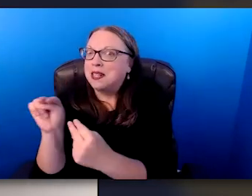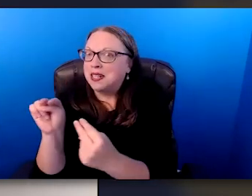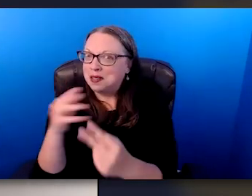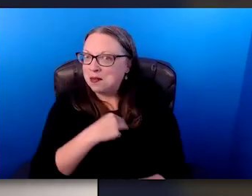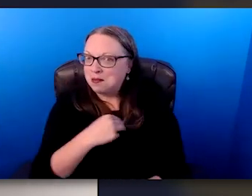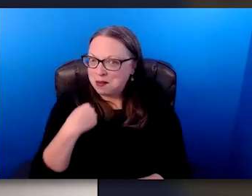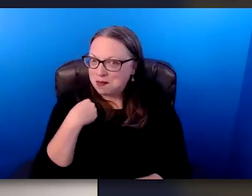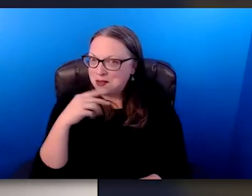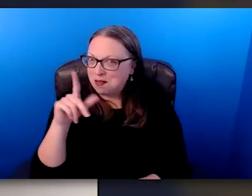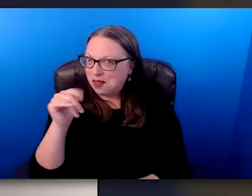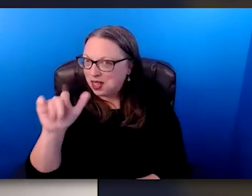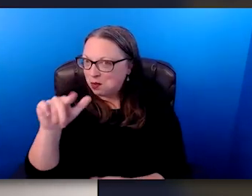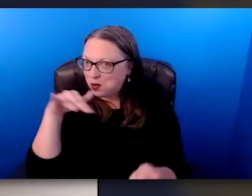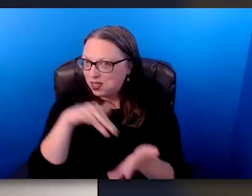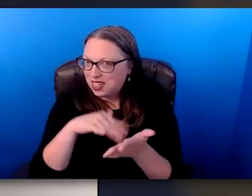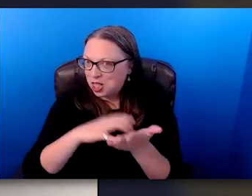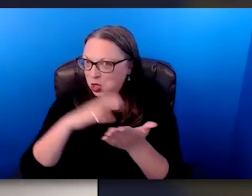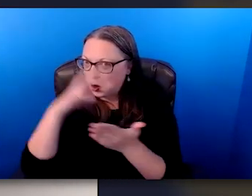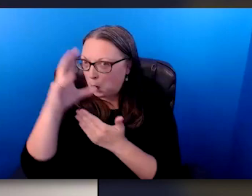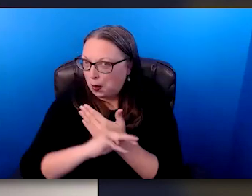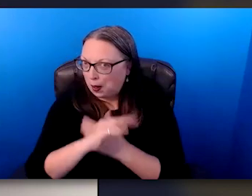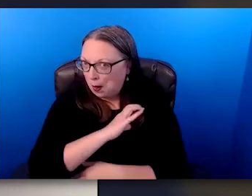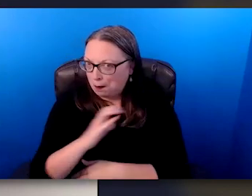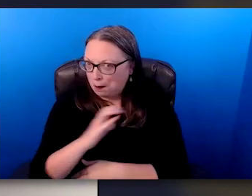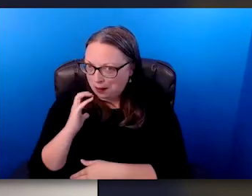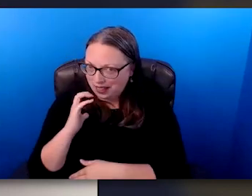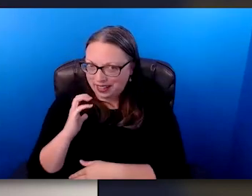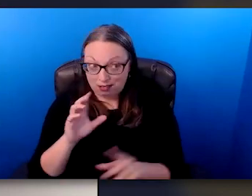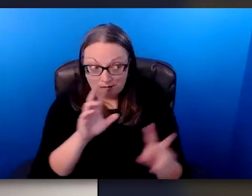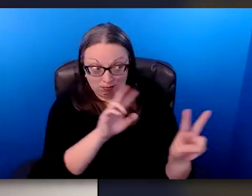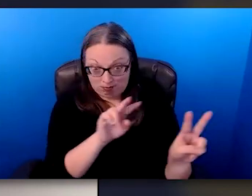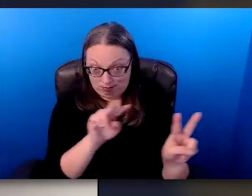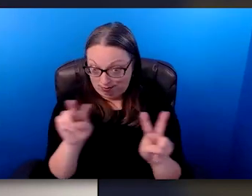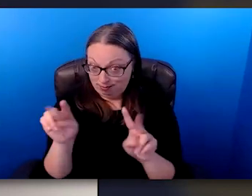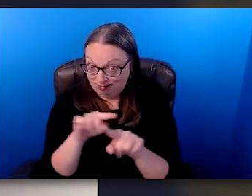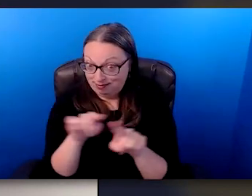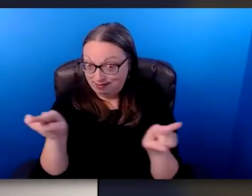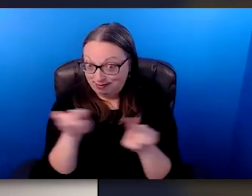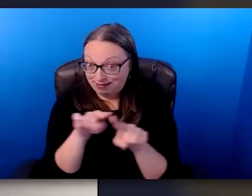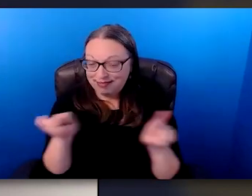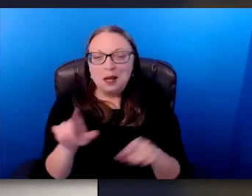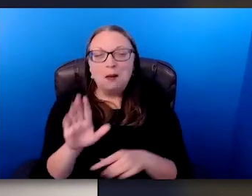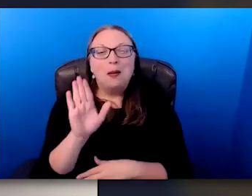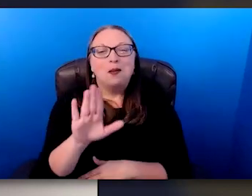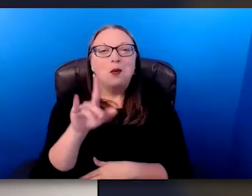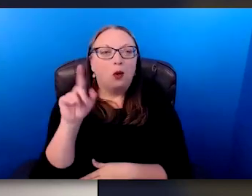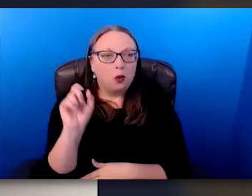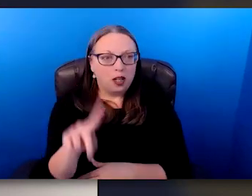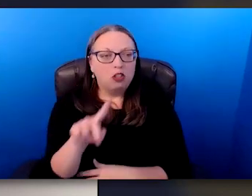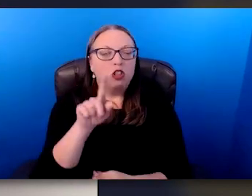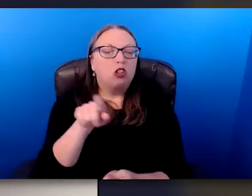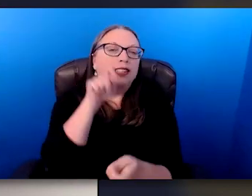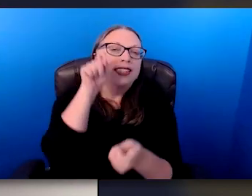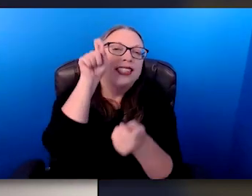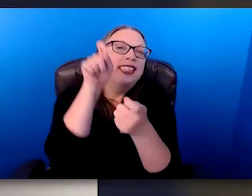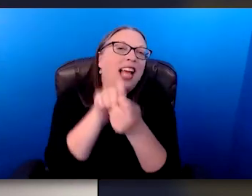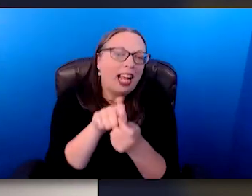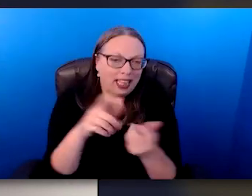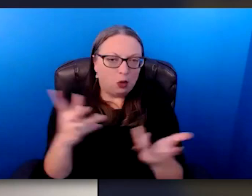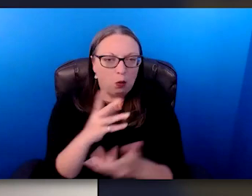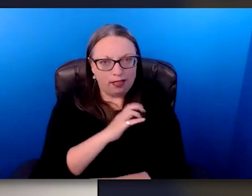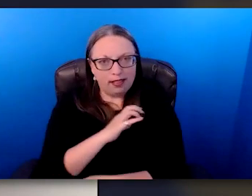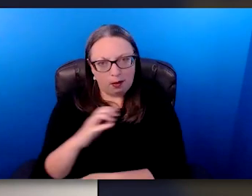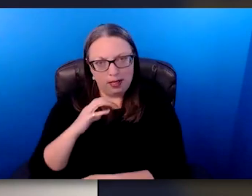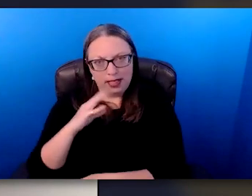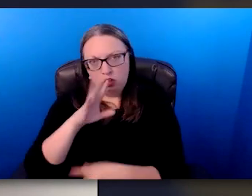here. So just very quickly, your questions are exactly what the committee is taking up right now. We had our first meeting a